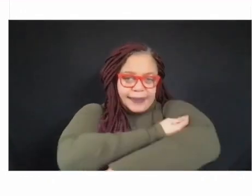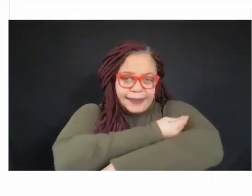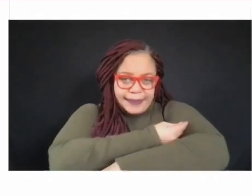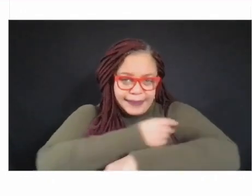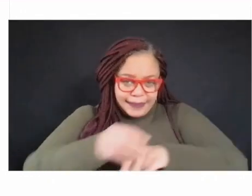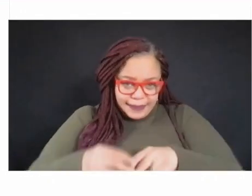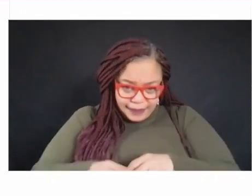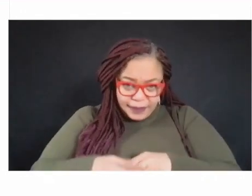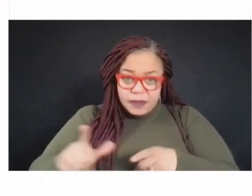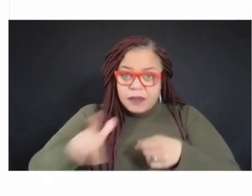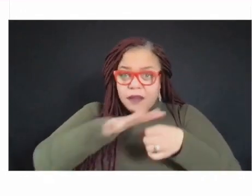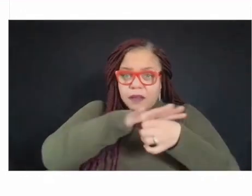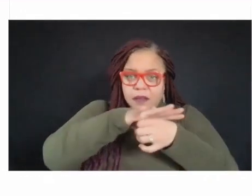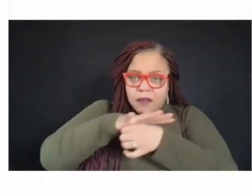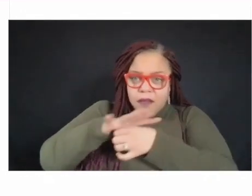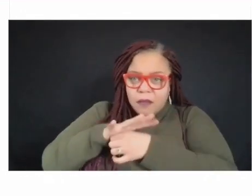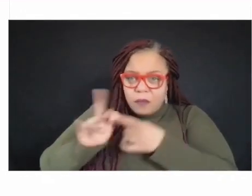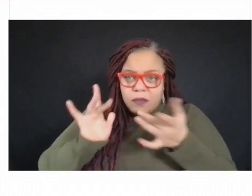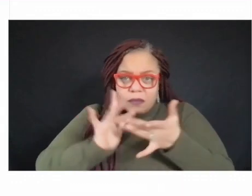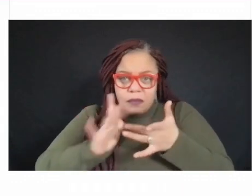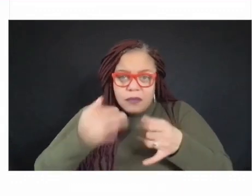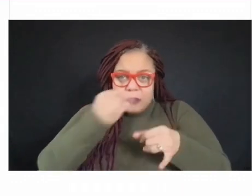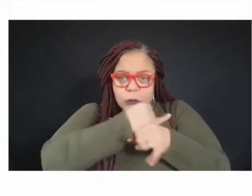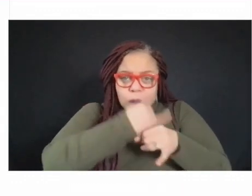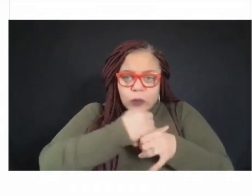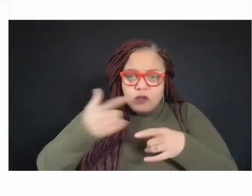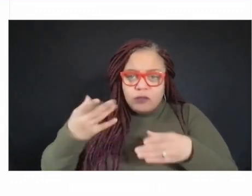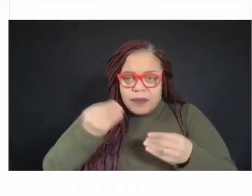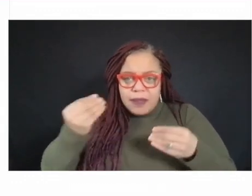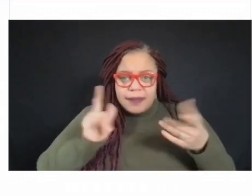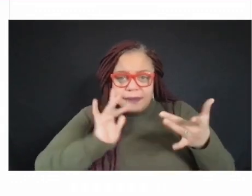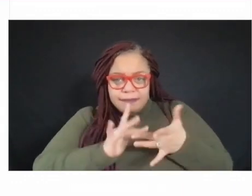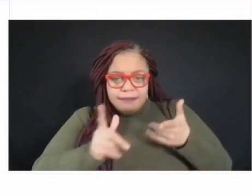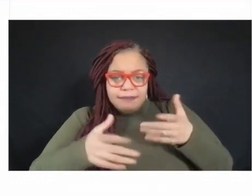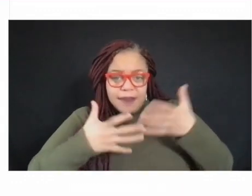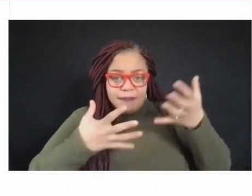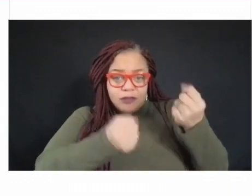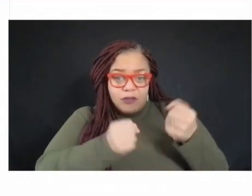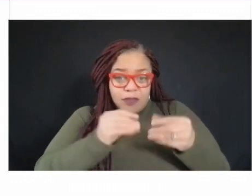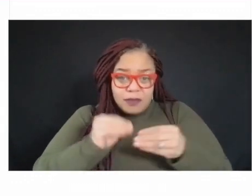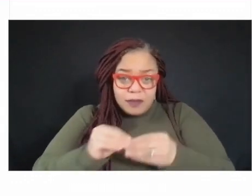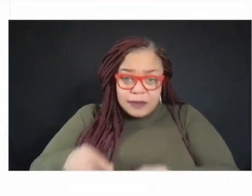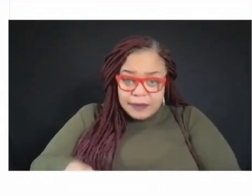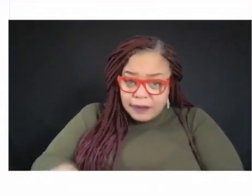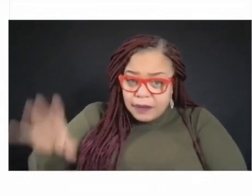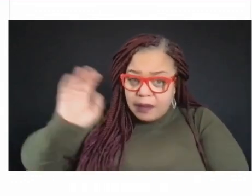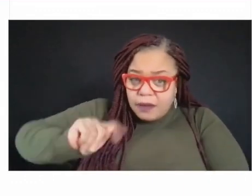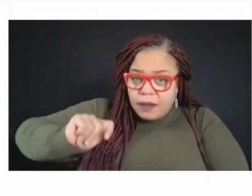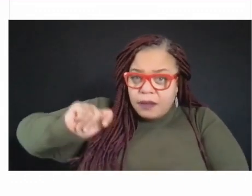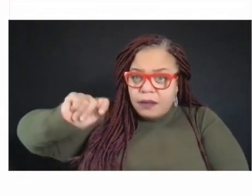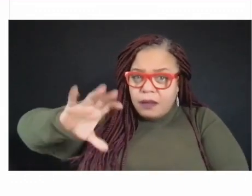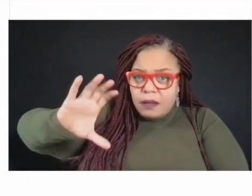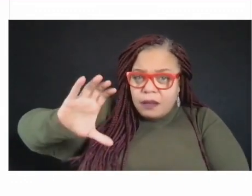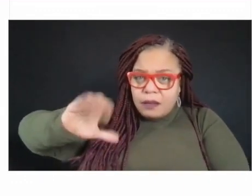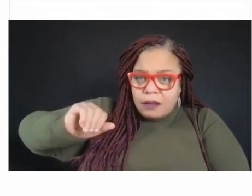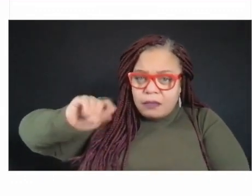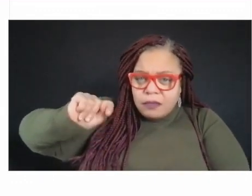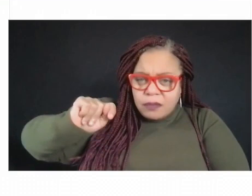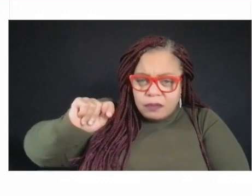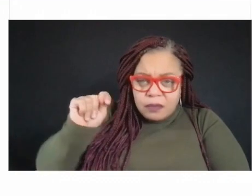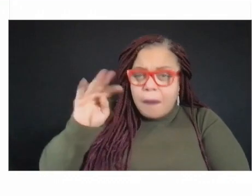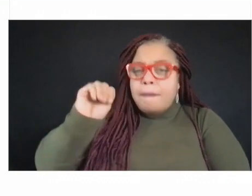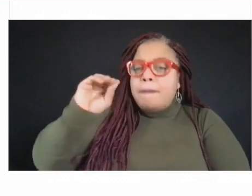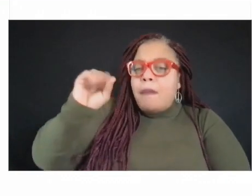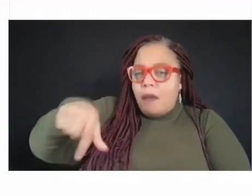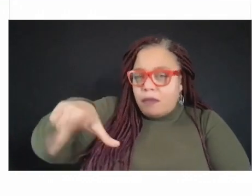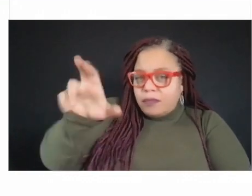certain communities, for example, mosques and temples. And they basically involved them in the vaccination campaign. Mm-hmm. And I